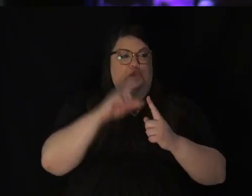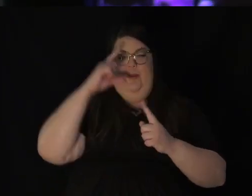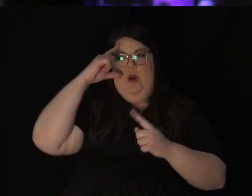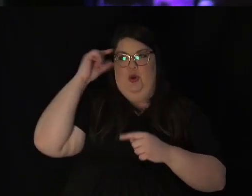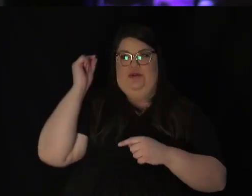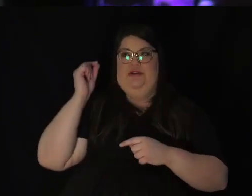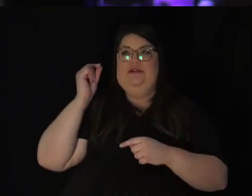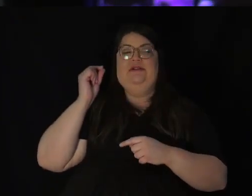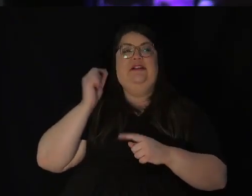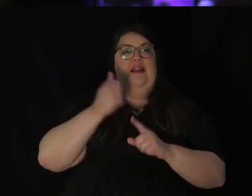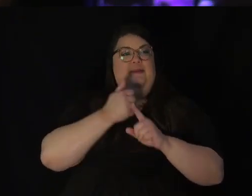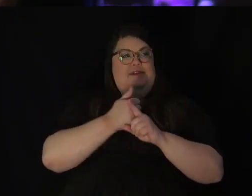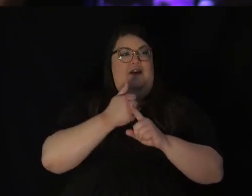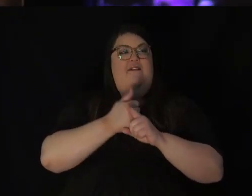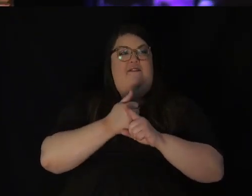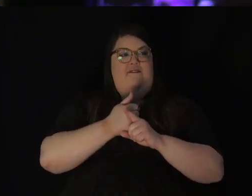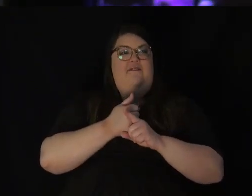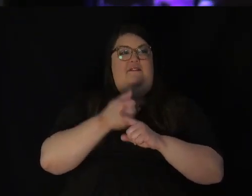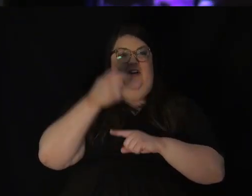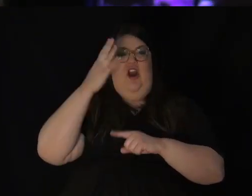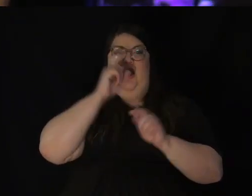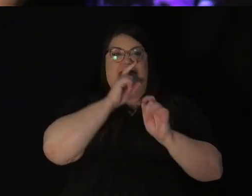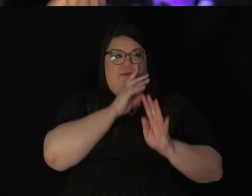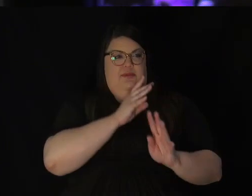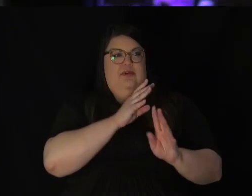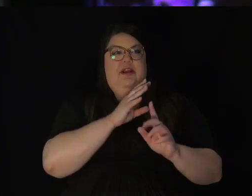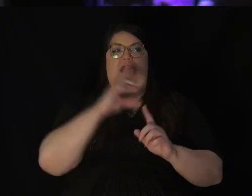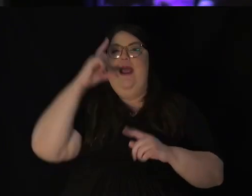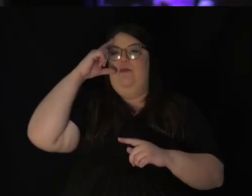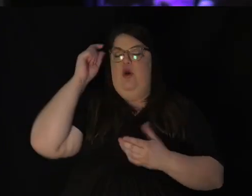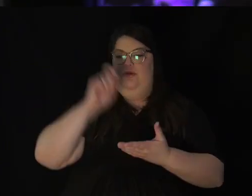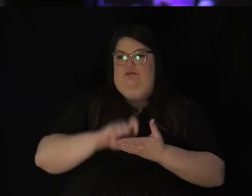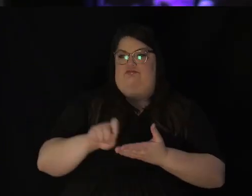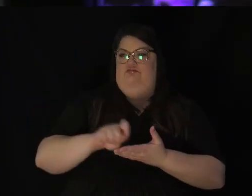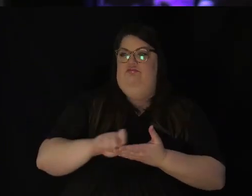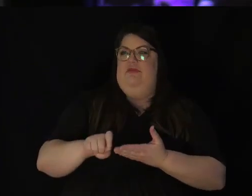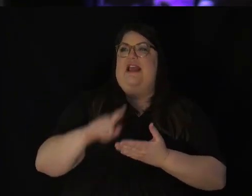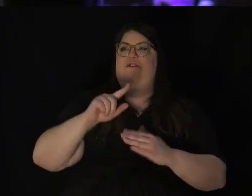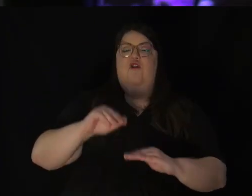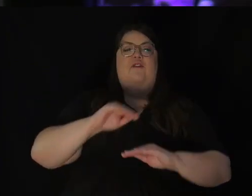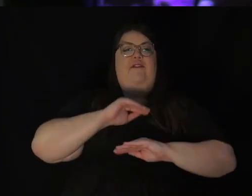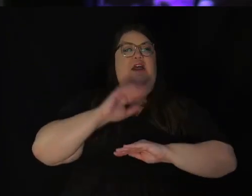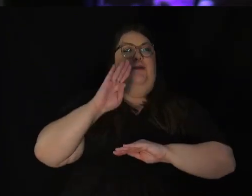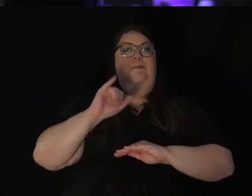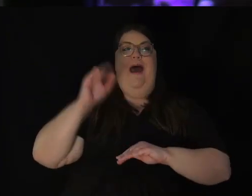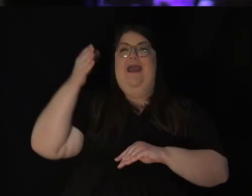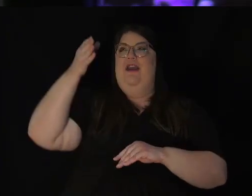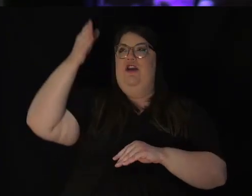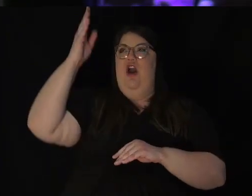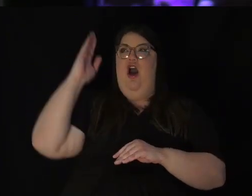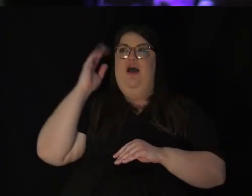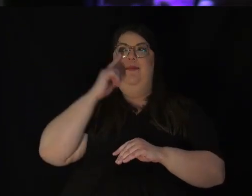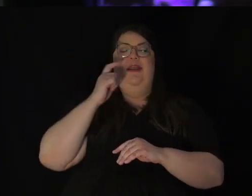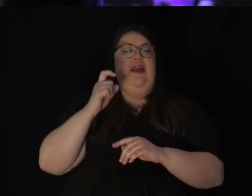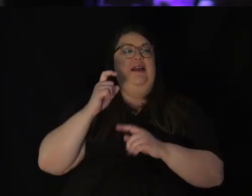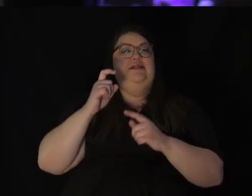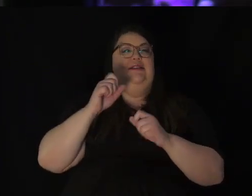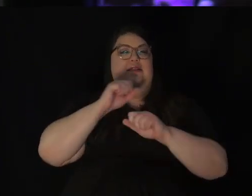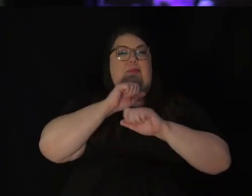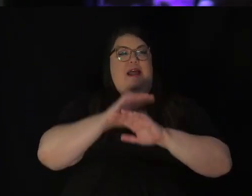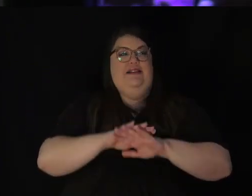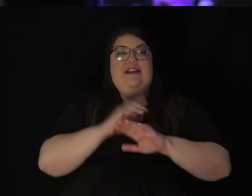Moses himself, and they are fulfilled by God because the blessings are